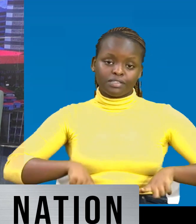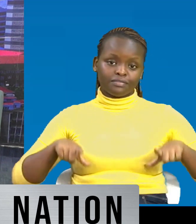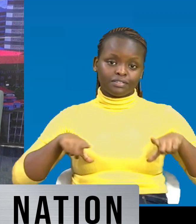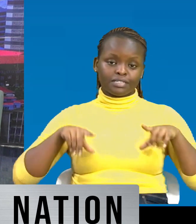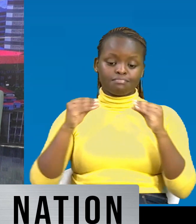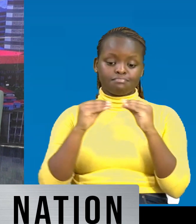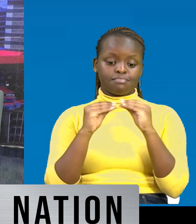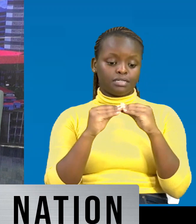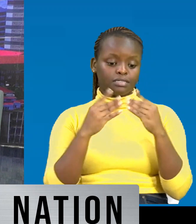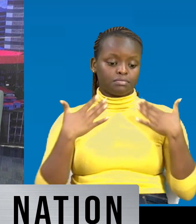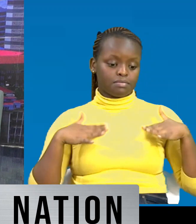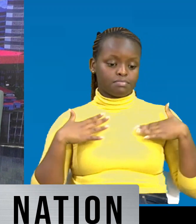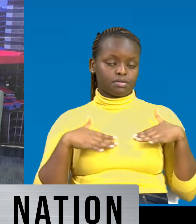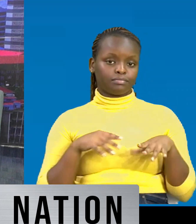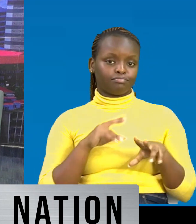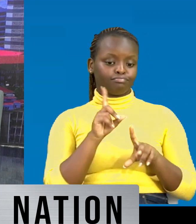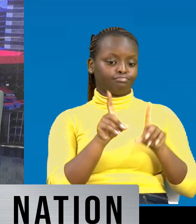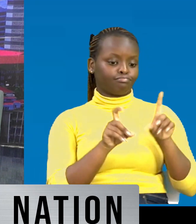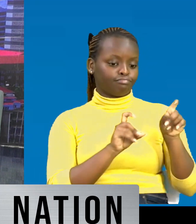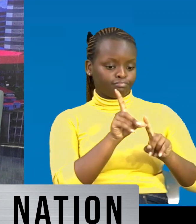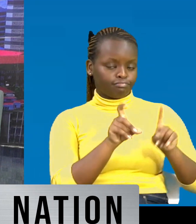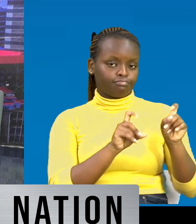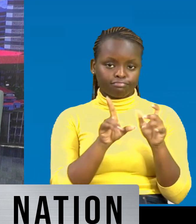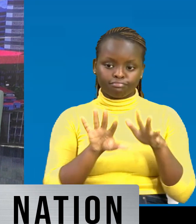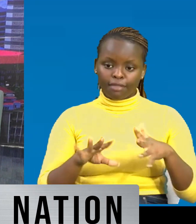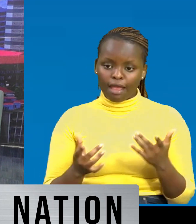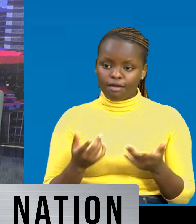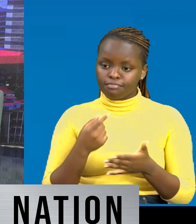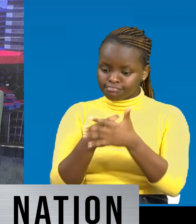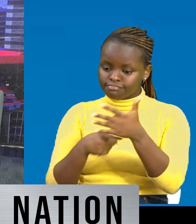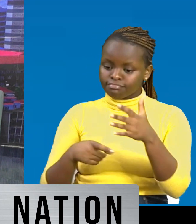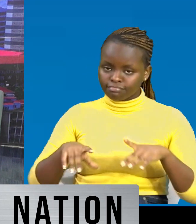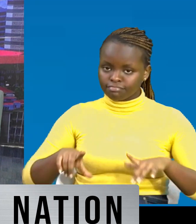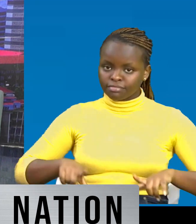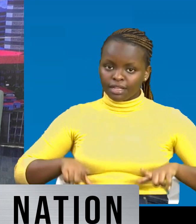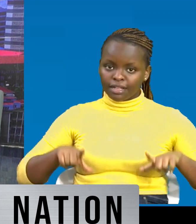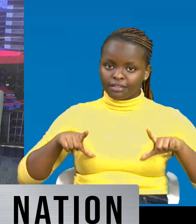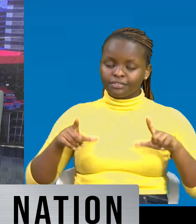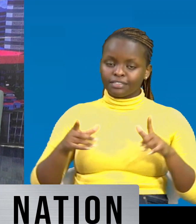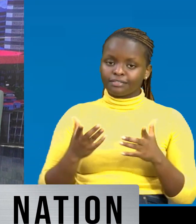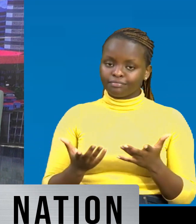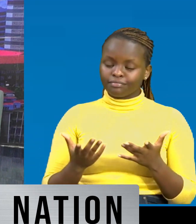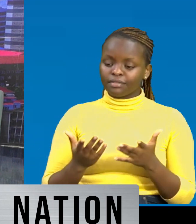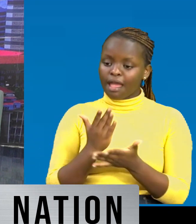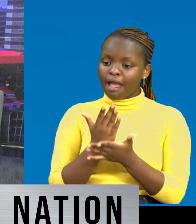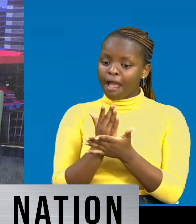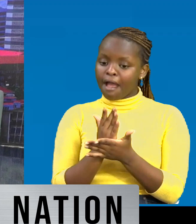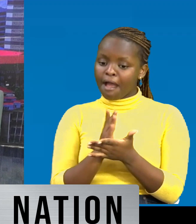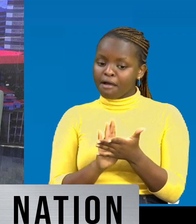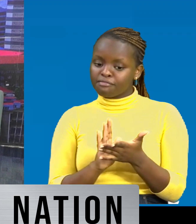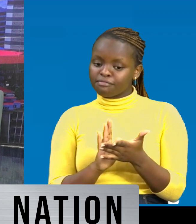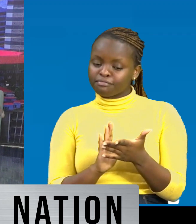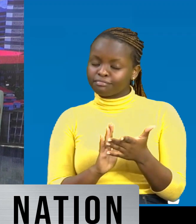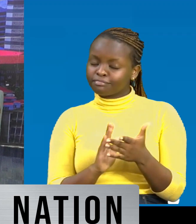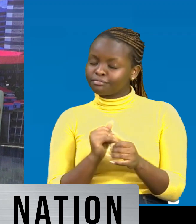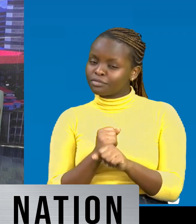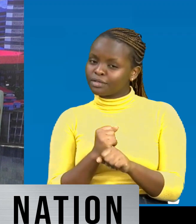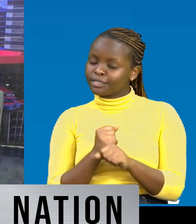living. I hope it is not pretense. I hope they are not going to give us half-baked outcomes. But let's wait